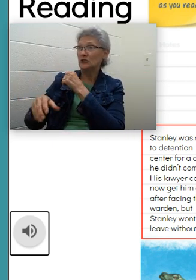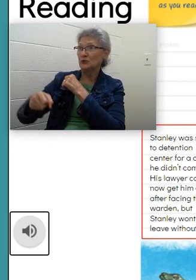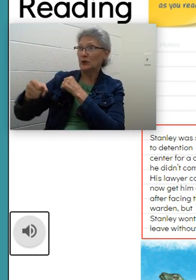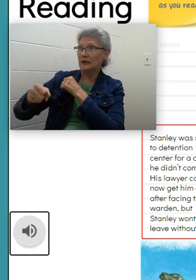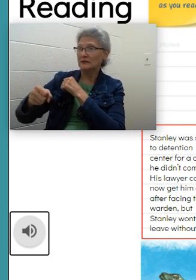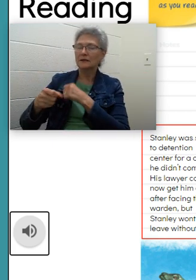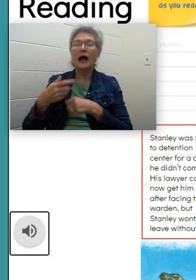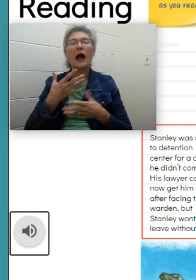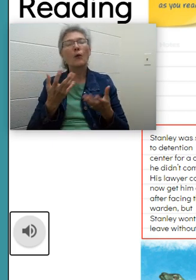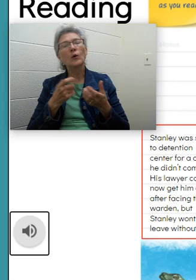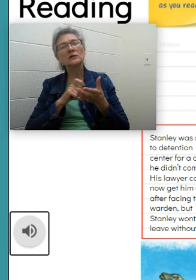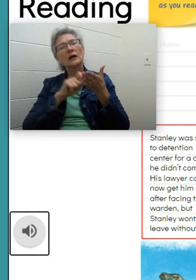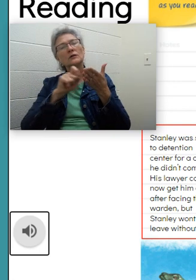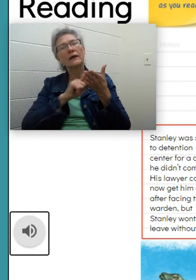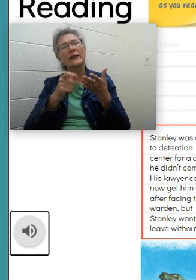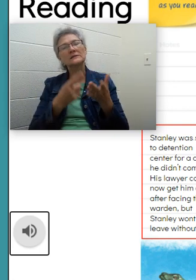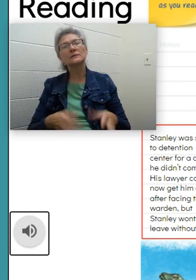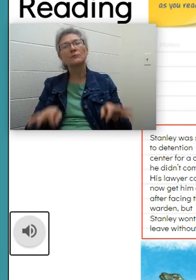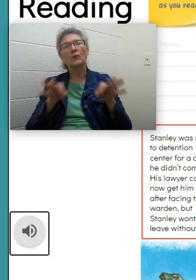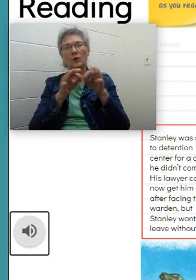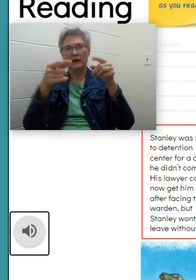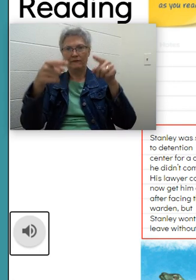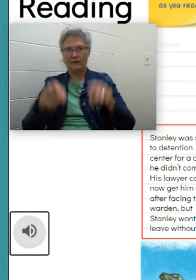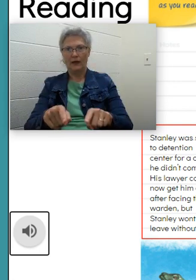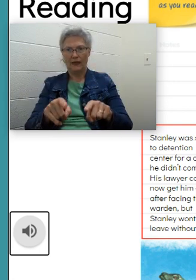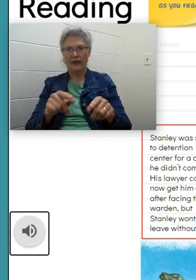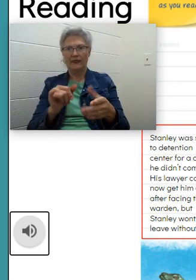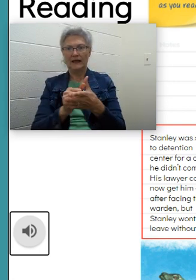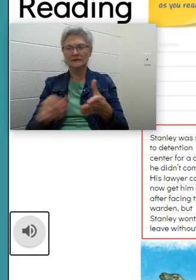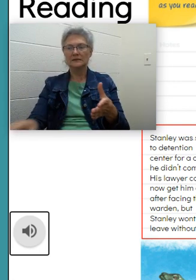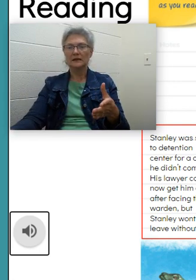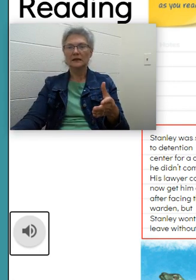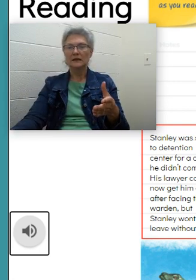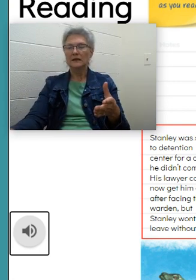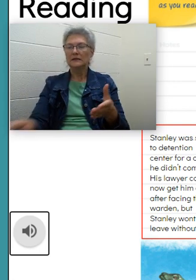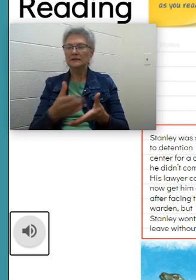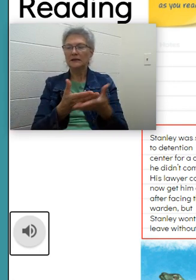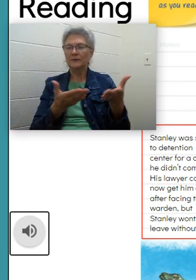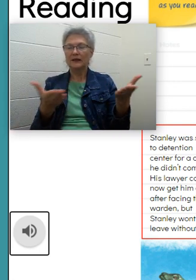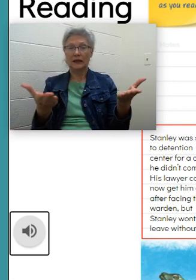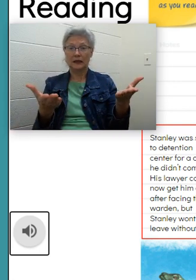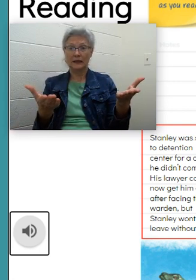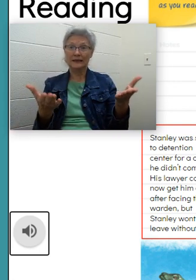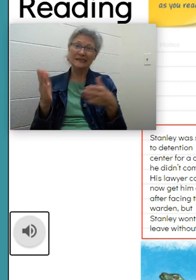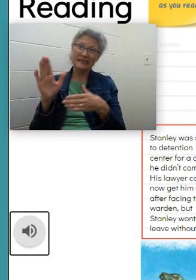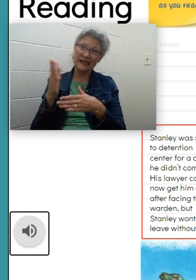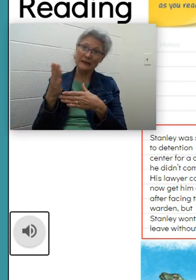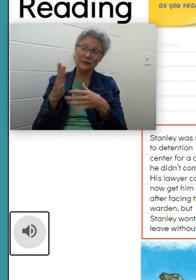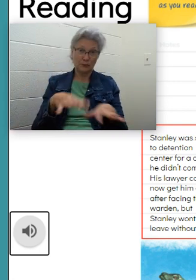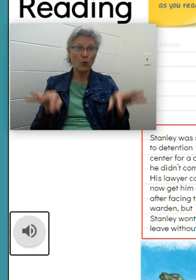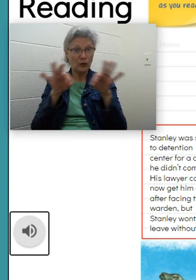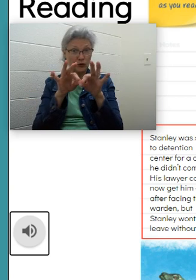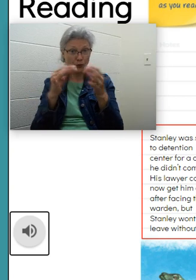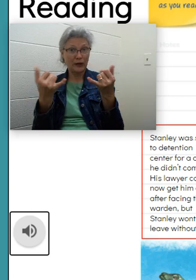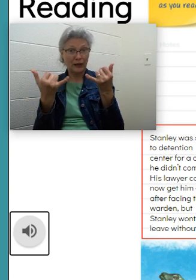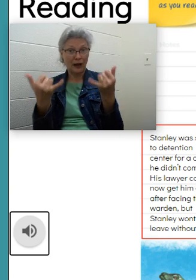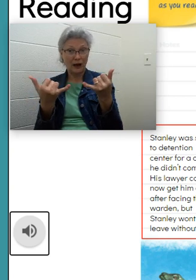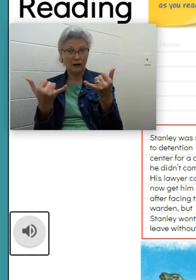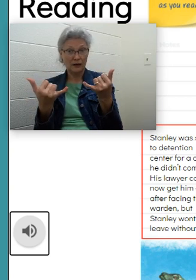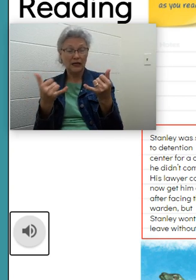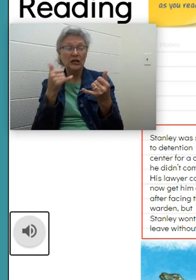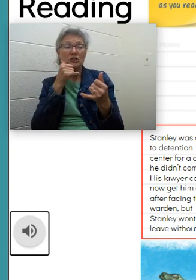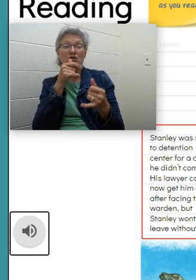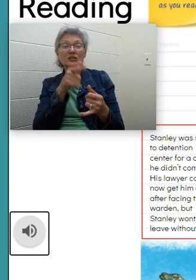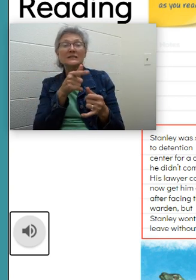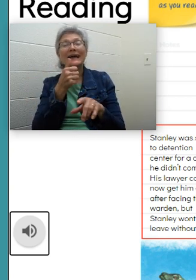that because that is a key event. That is something that seems big right now. She is